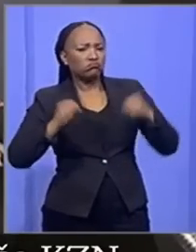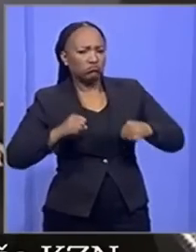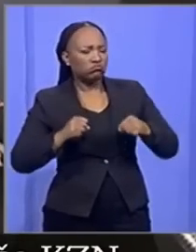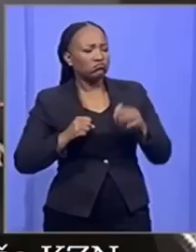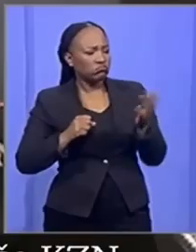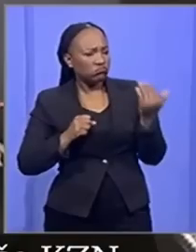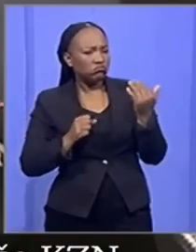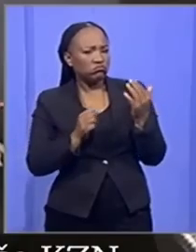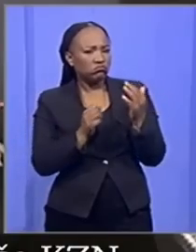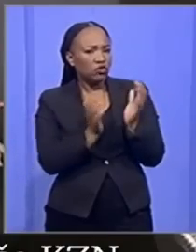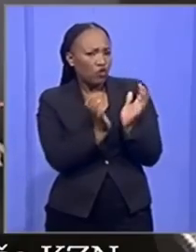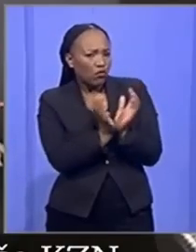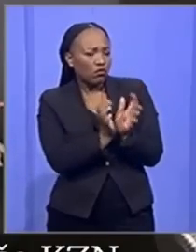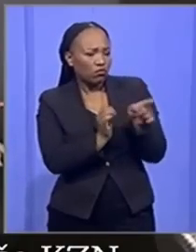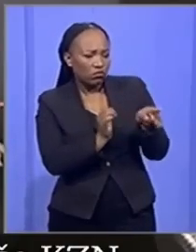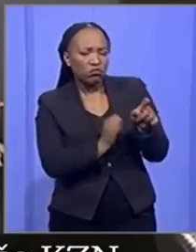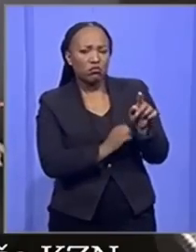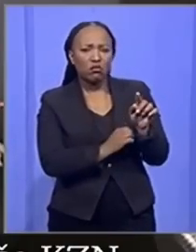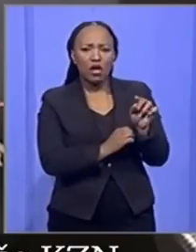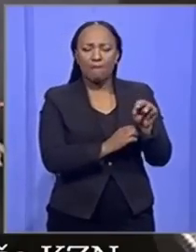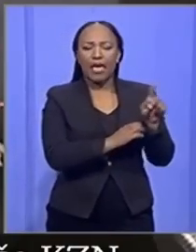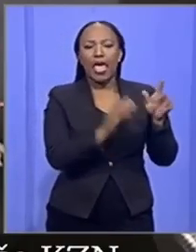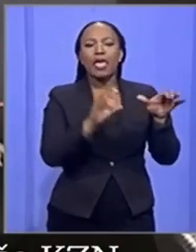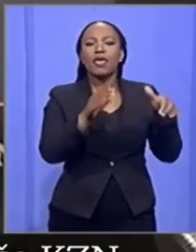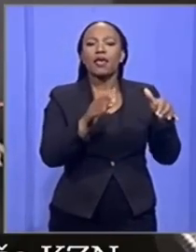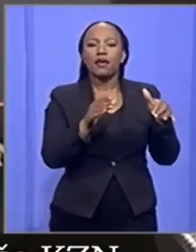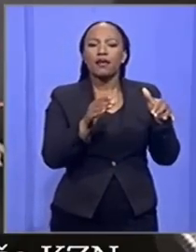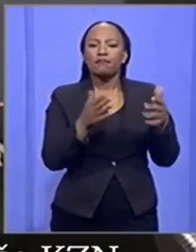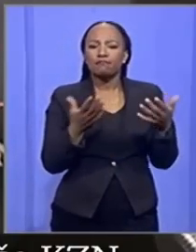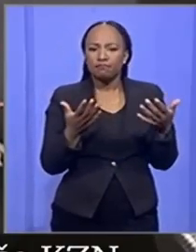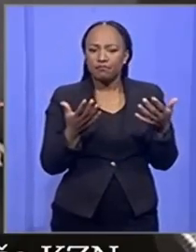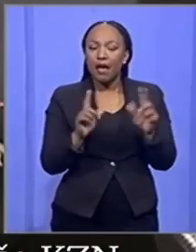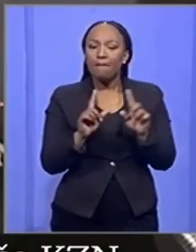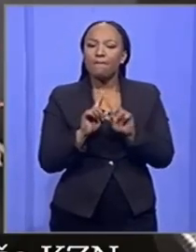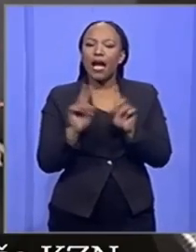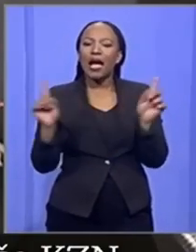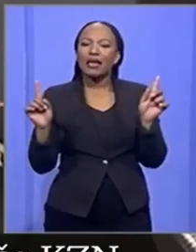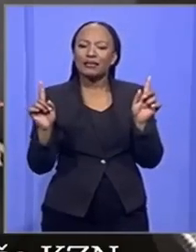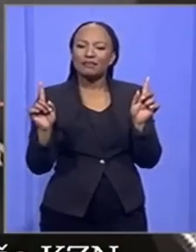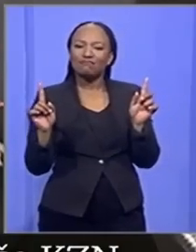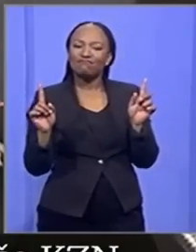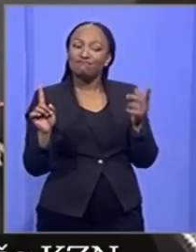with Umkhonto weSizwe party. However,